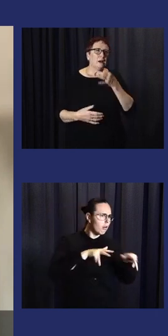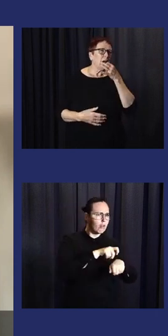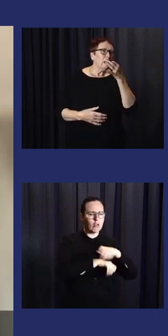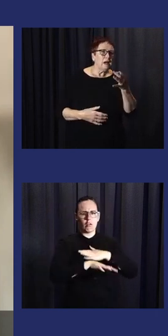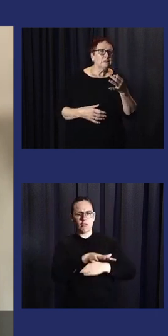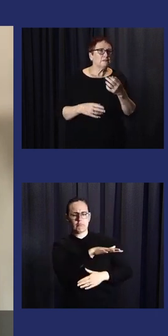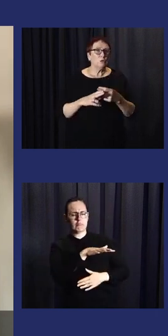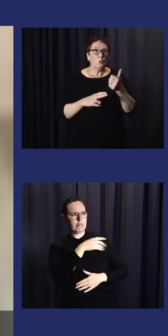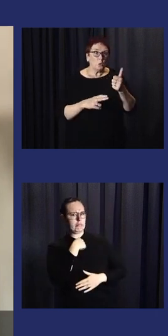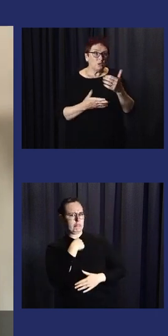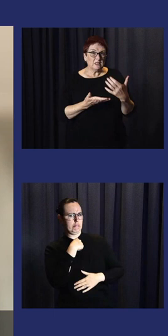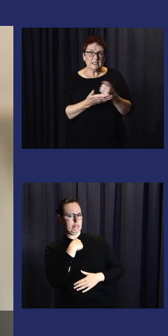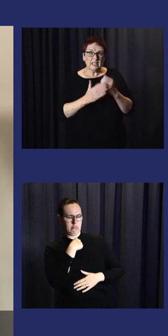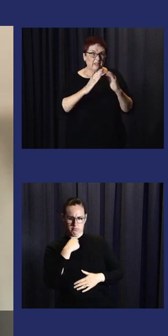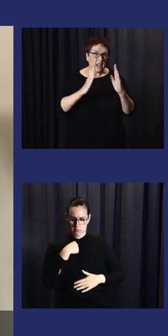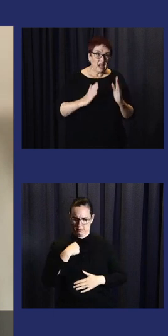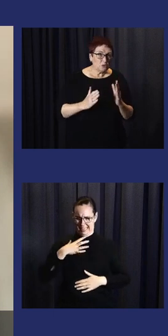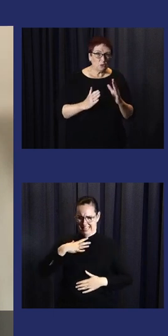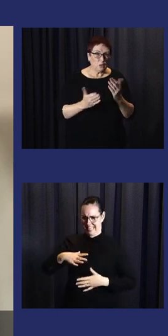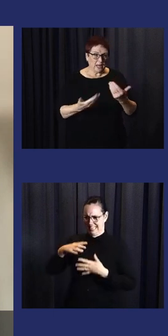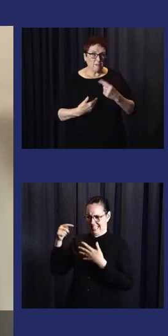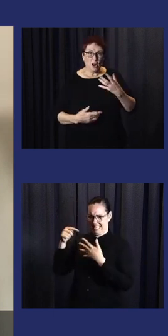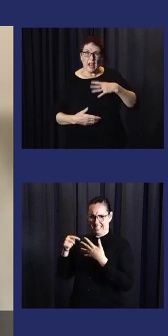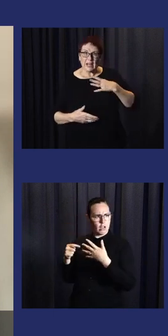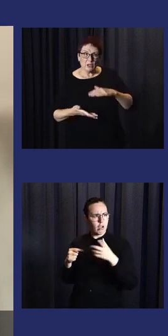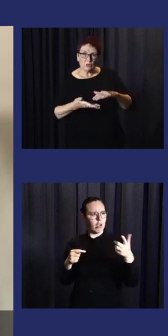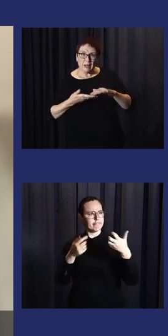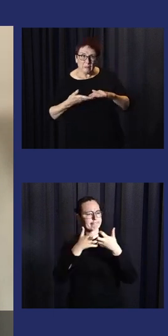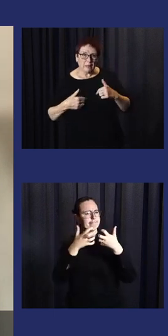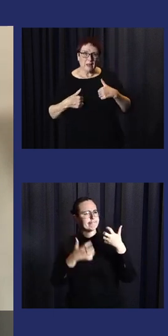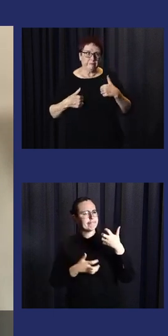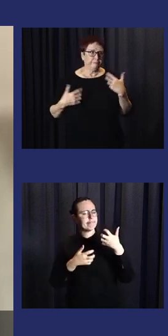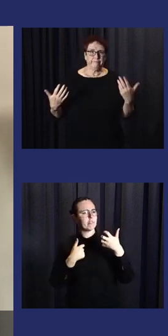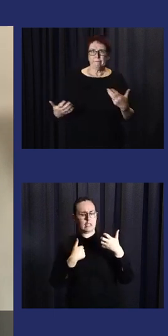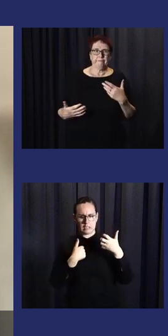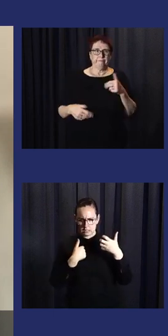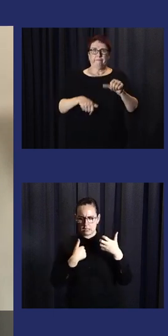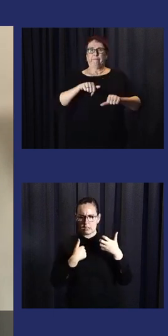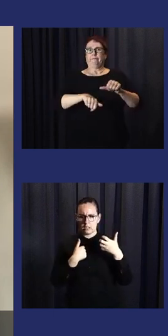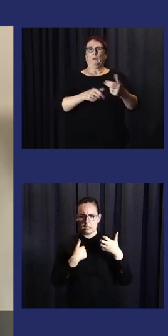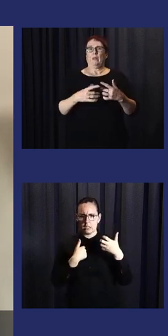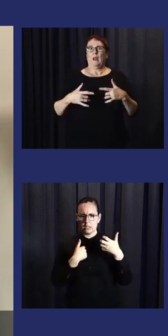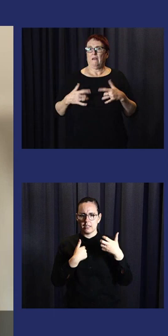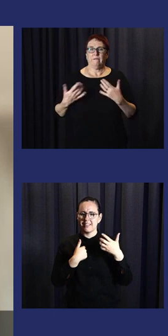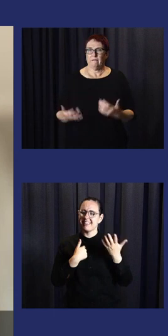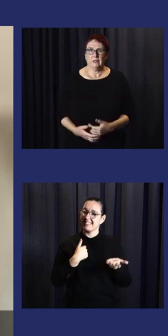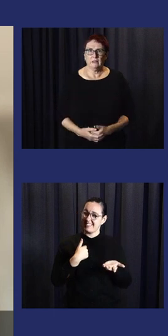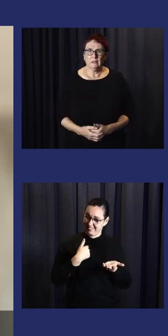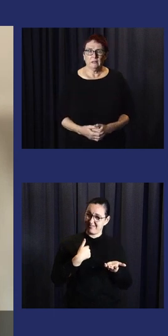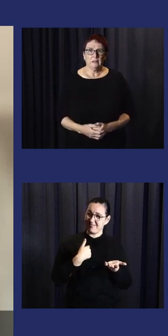accommodation of their needs, to be able to be able to